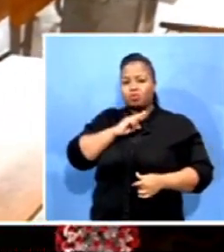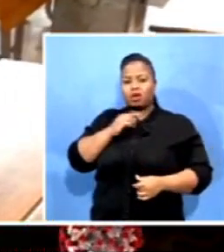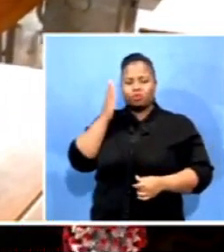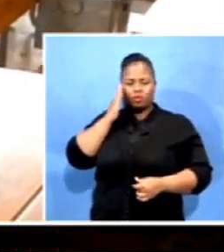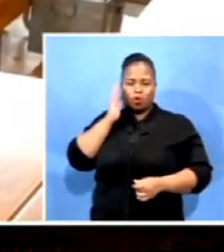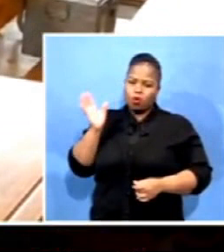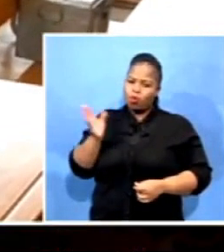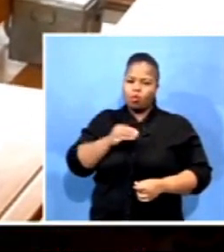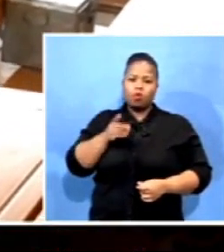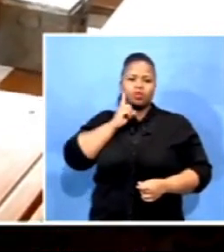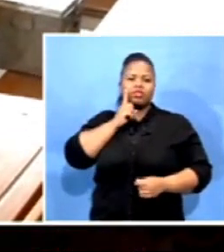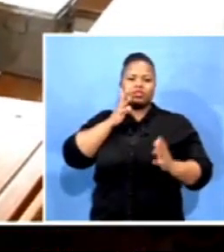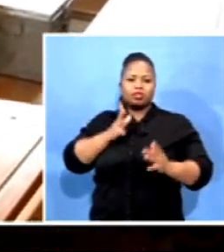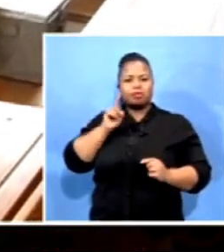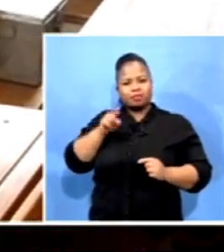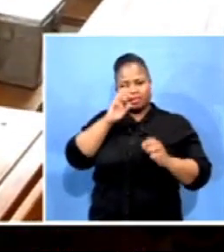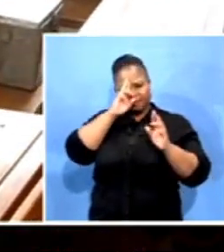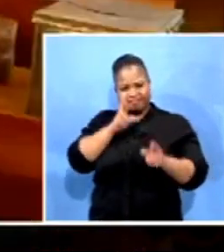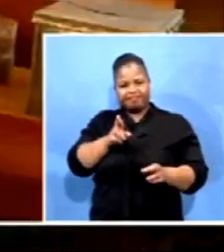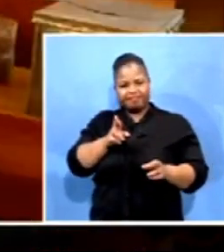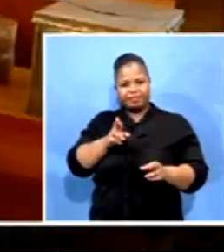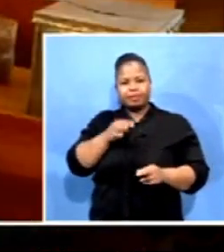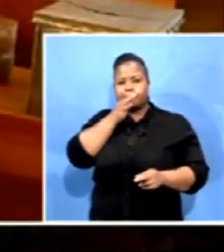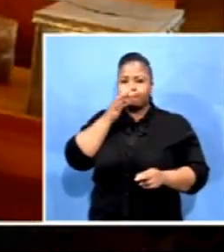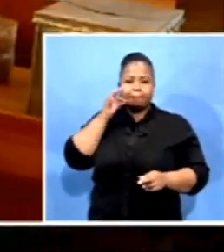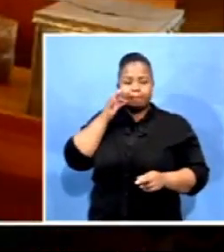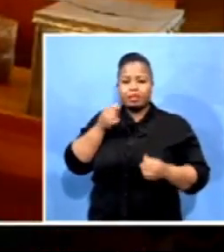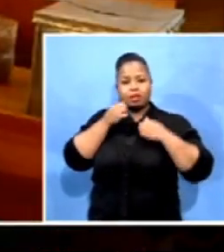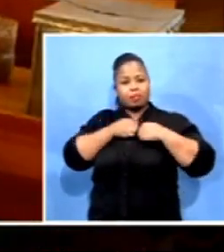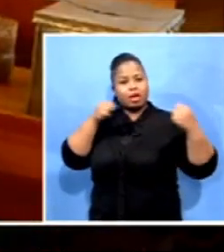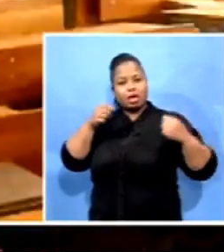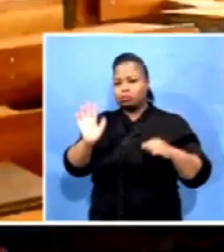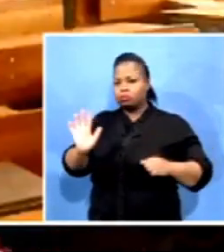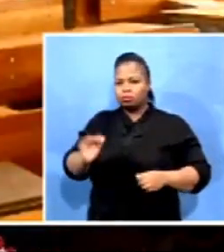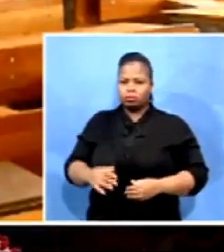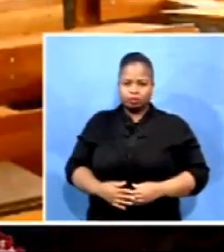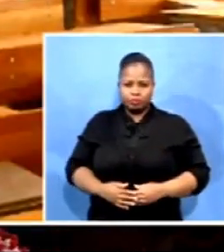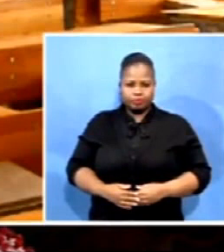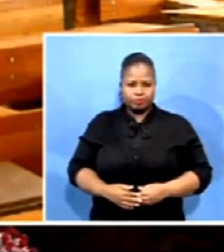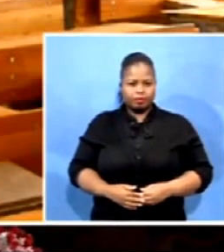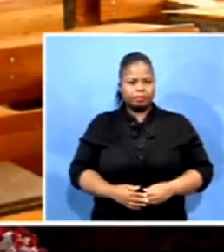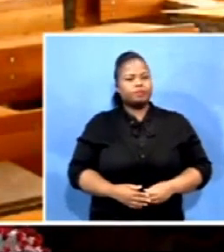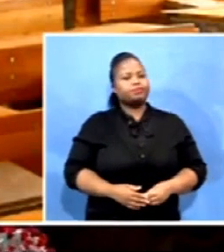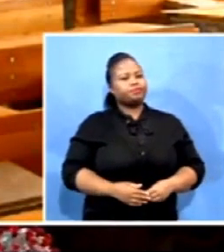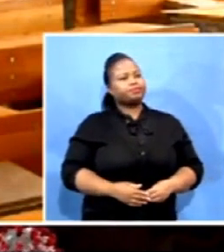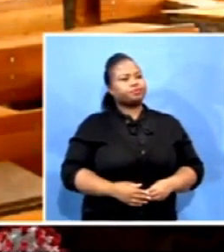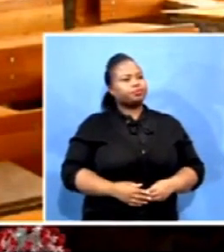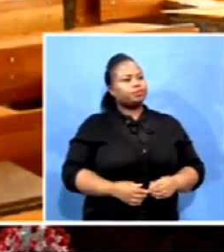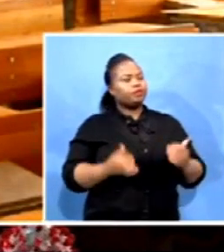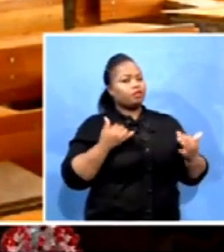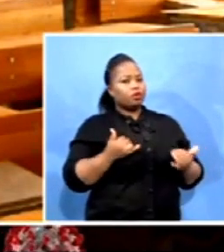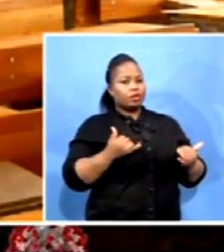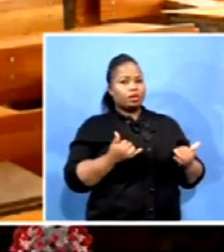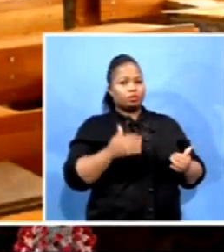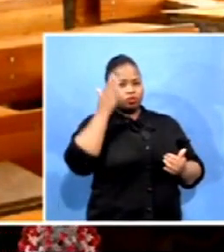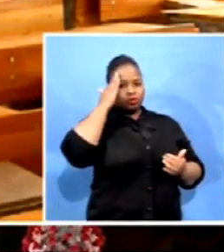that confidentiality level. Have you crunched the numbers, MEC, with regards to, for instance, how many bottles of